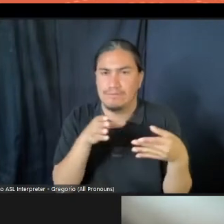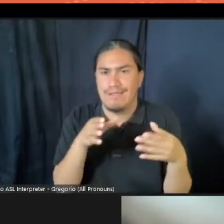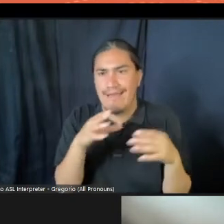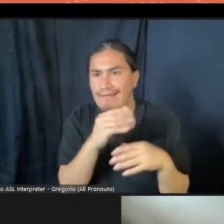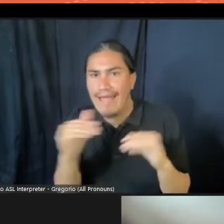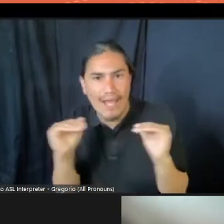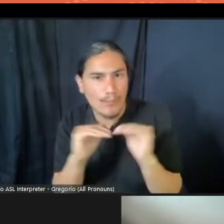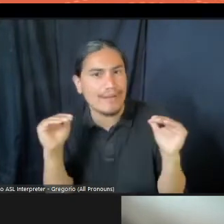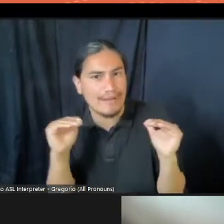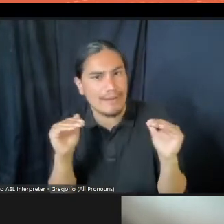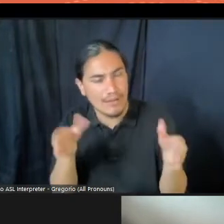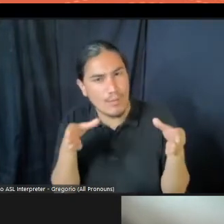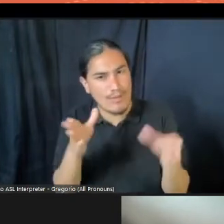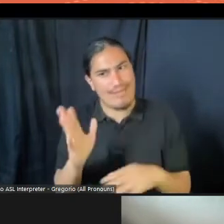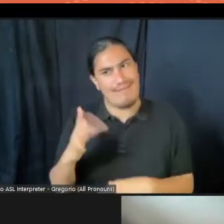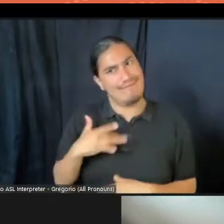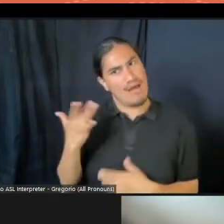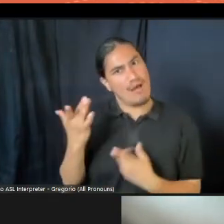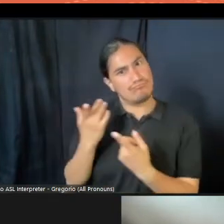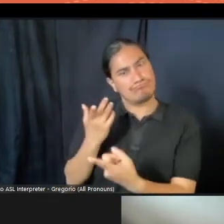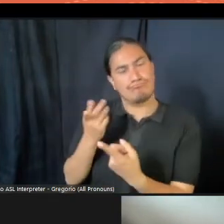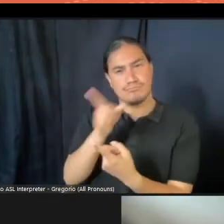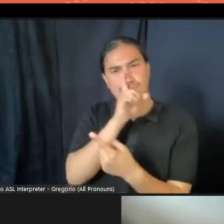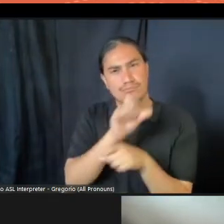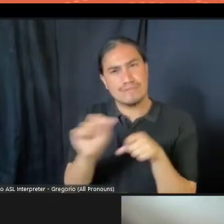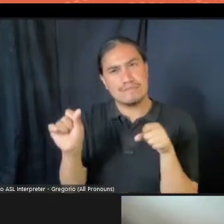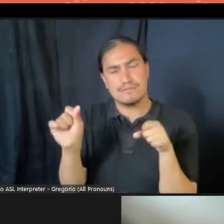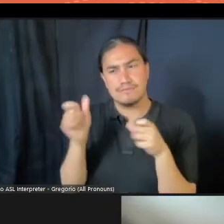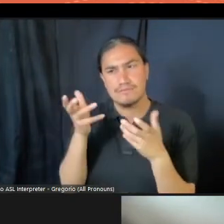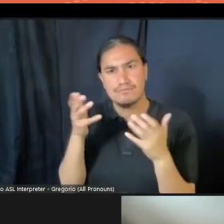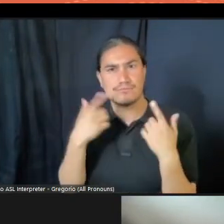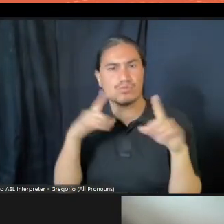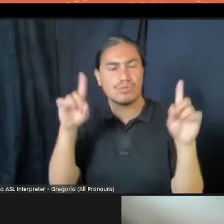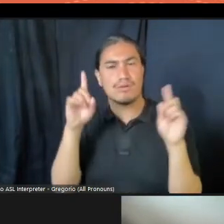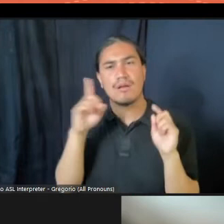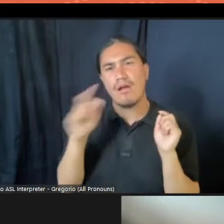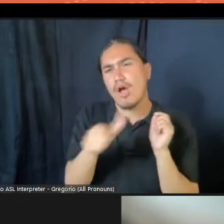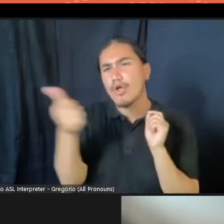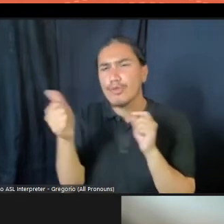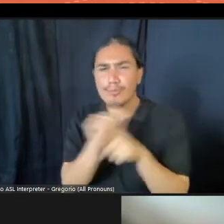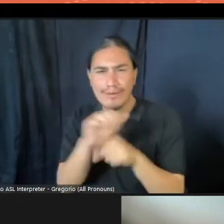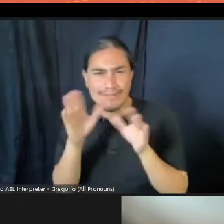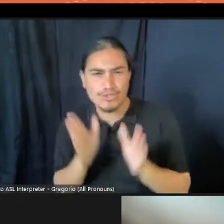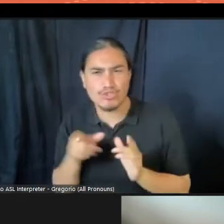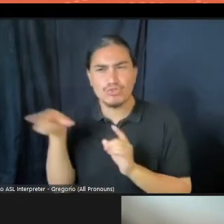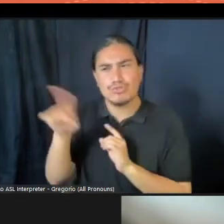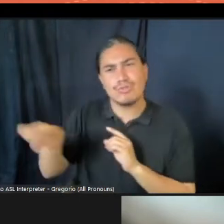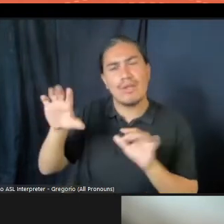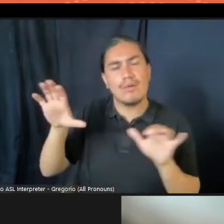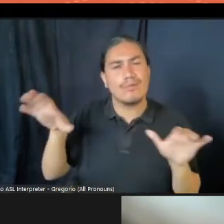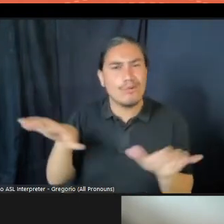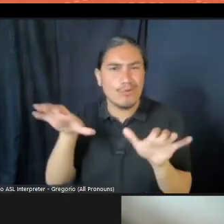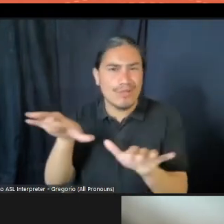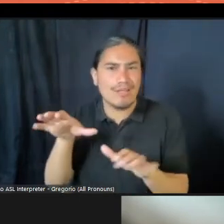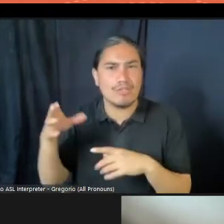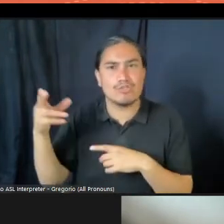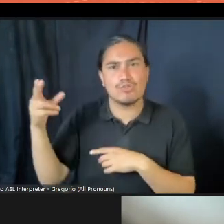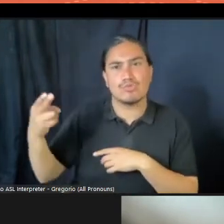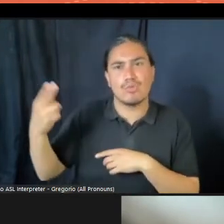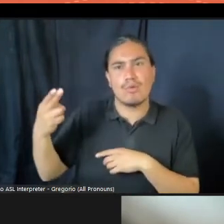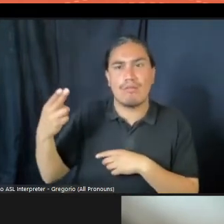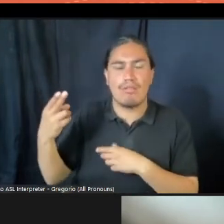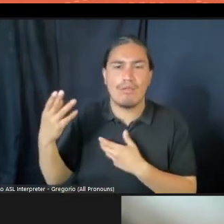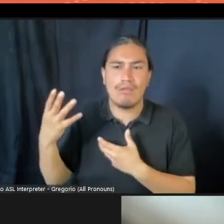in a way that it felt to me like some practitioners were, and particularly historically deeply